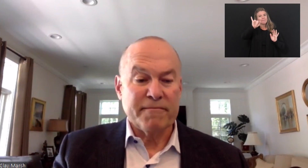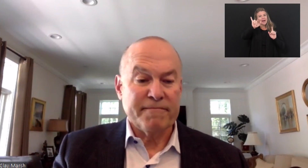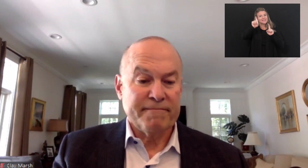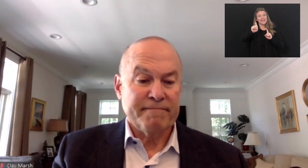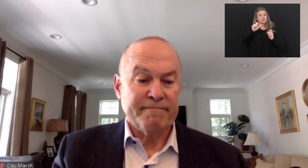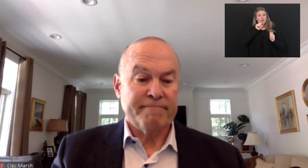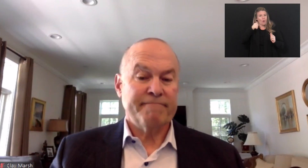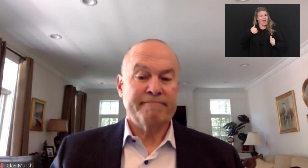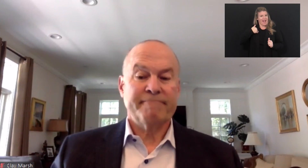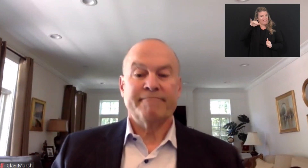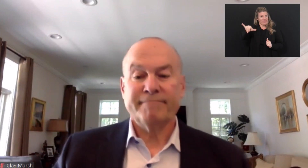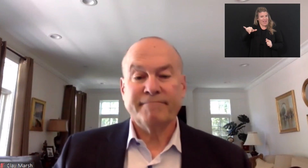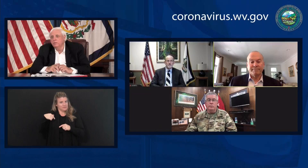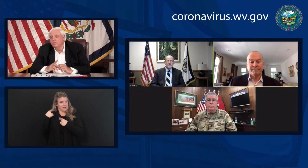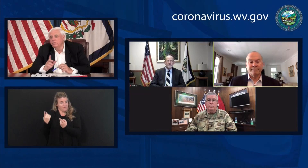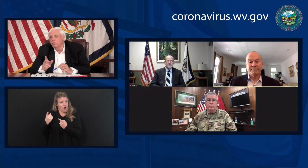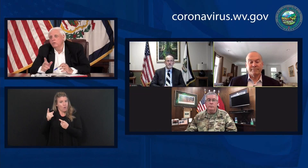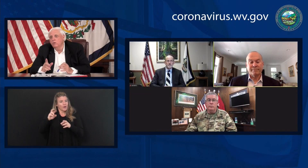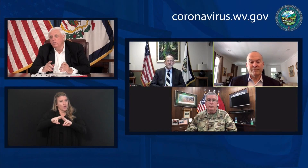deployed.